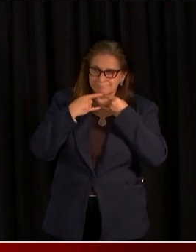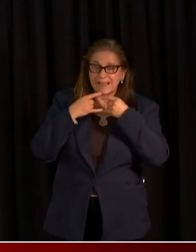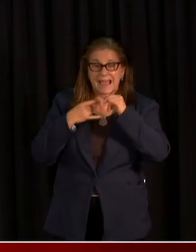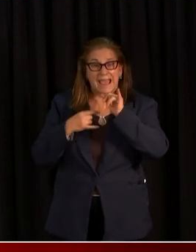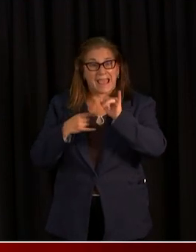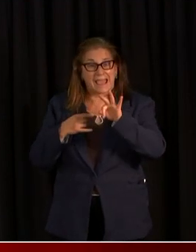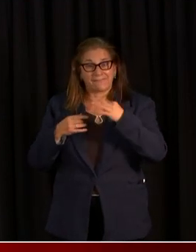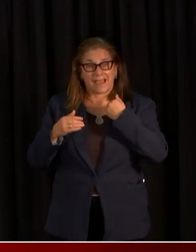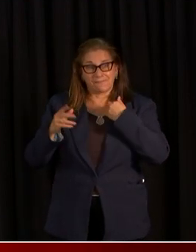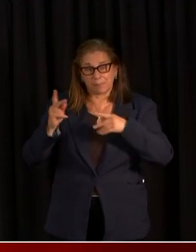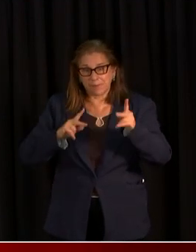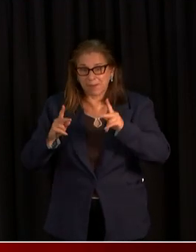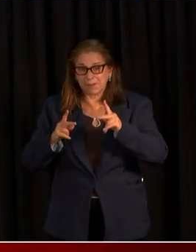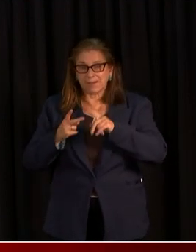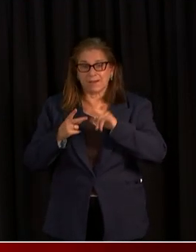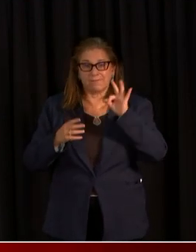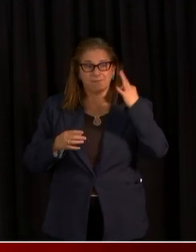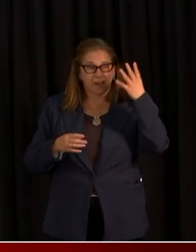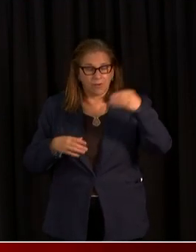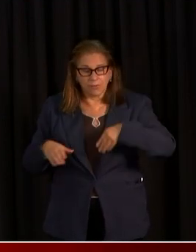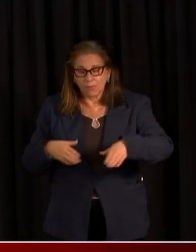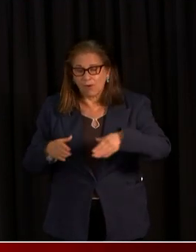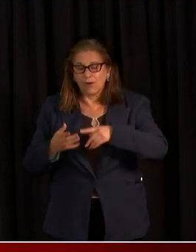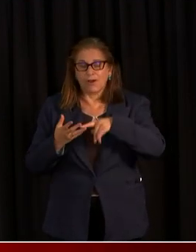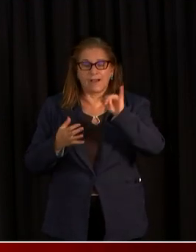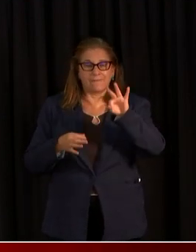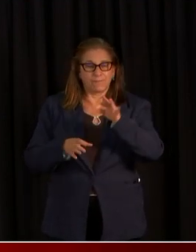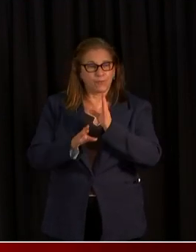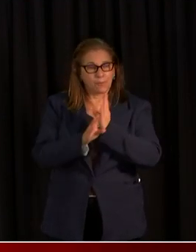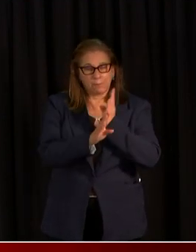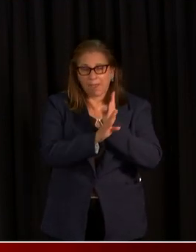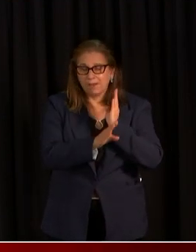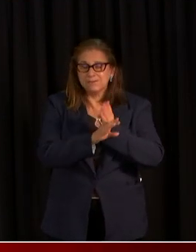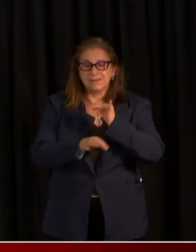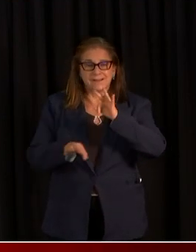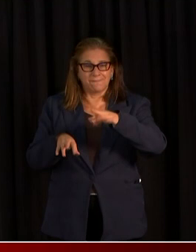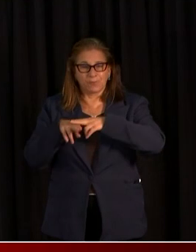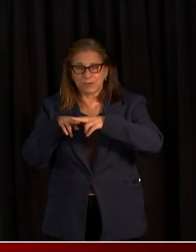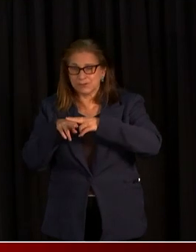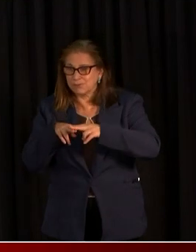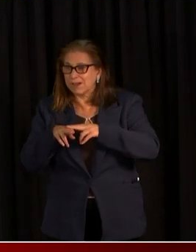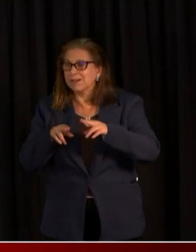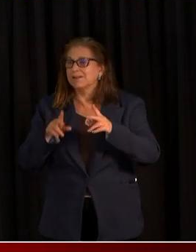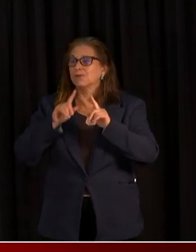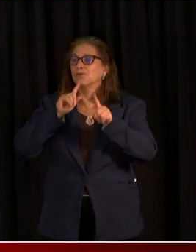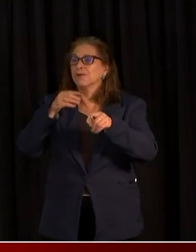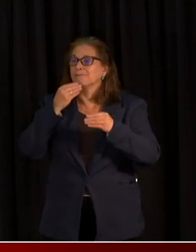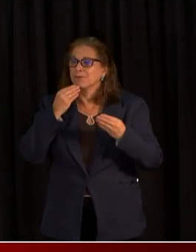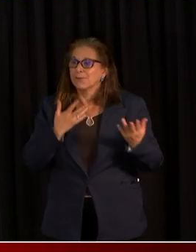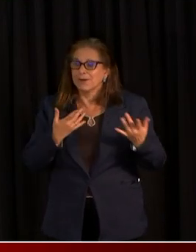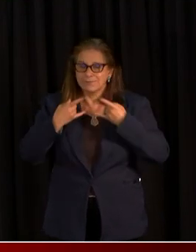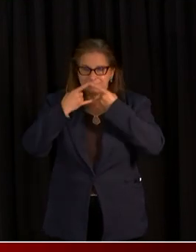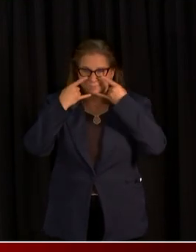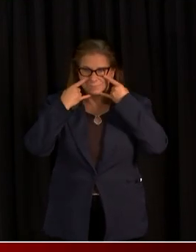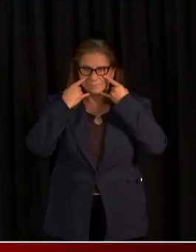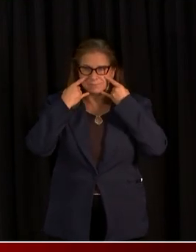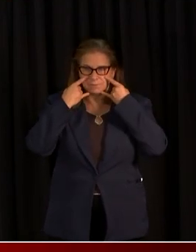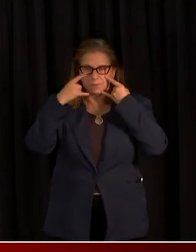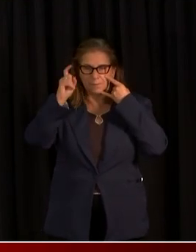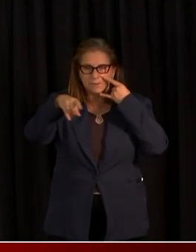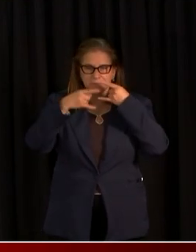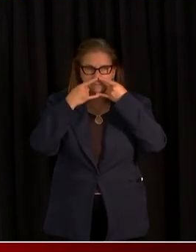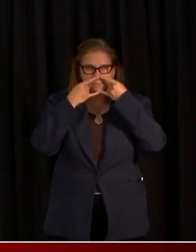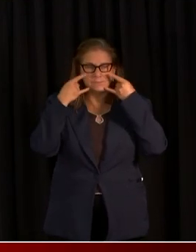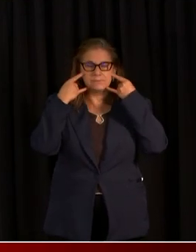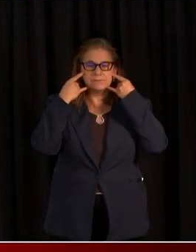This means if you're waiting for a bus, you must have on a mask. If you are ordering food at a restaurant, you must have on a mask. If